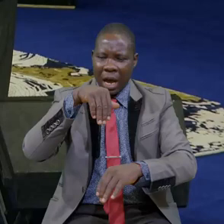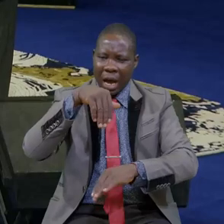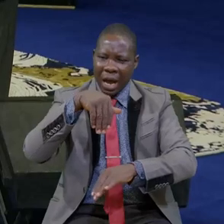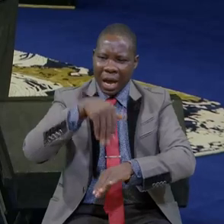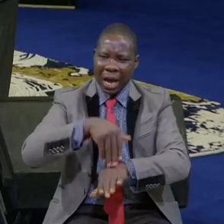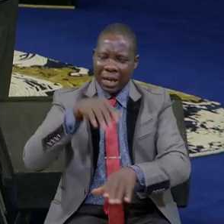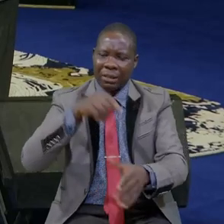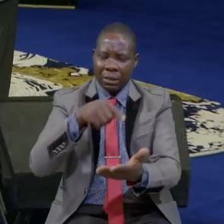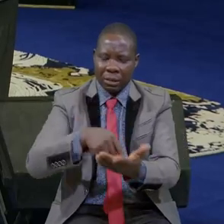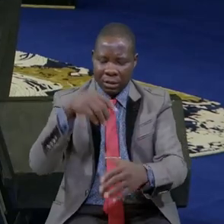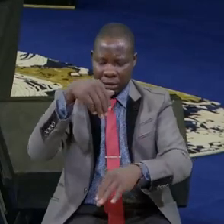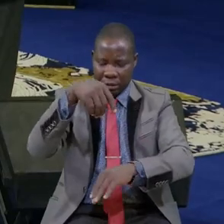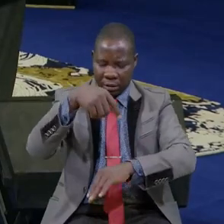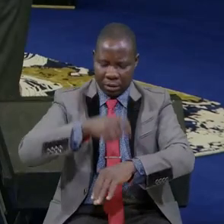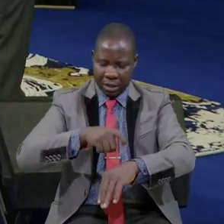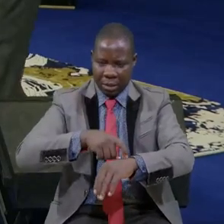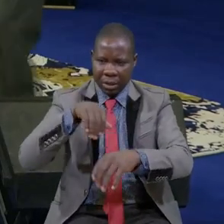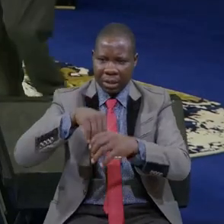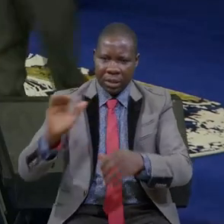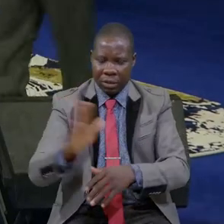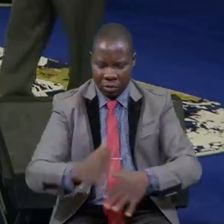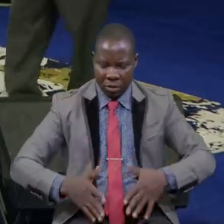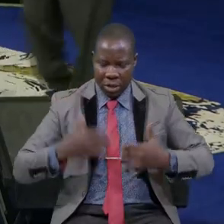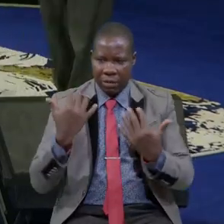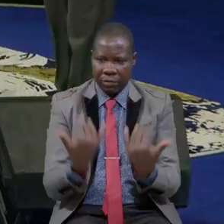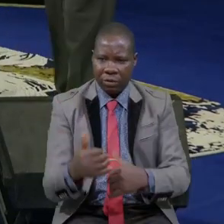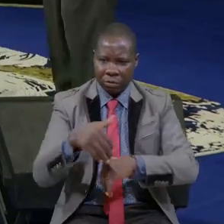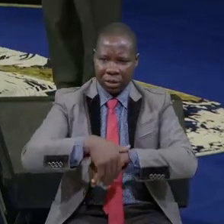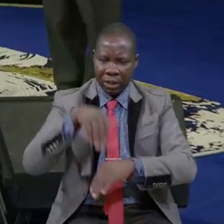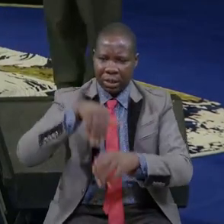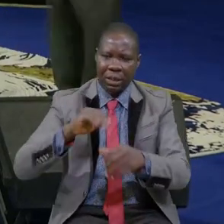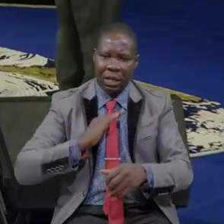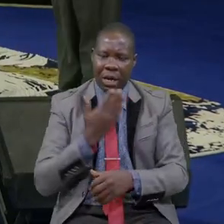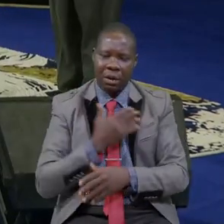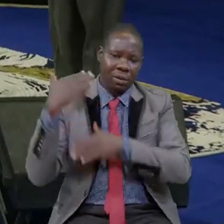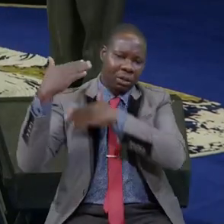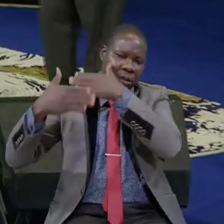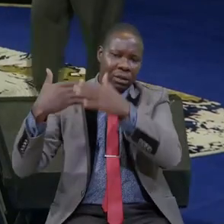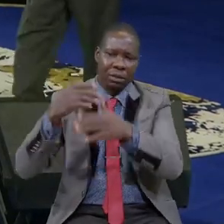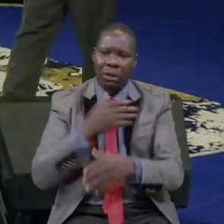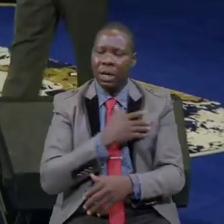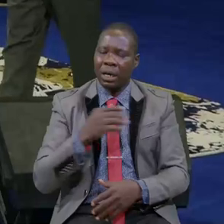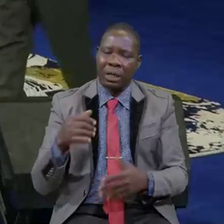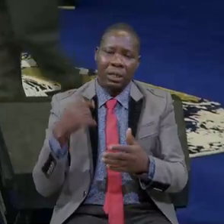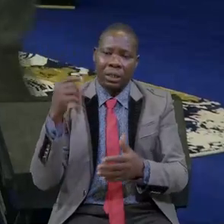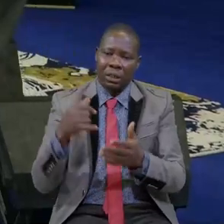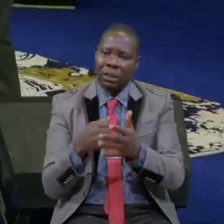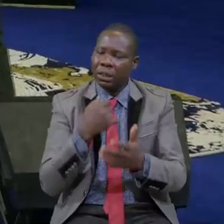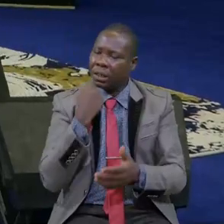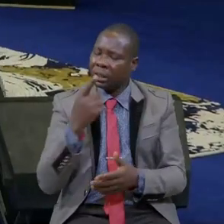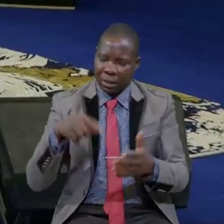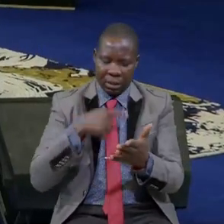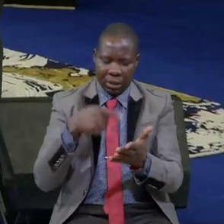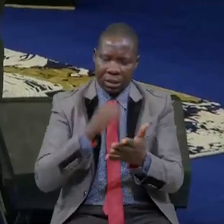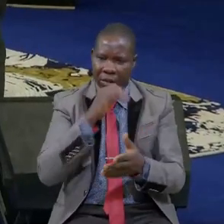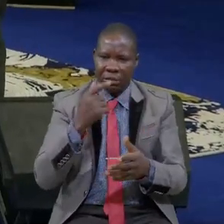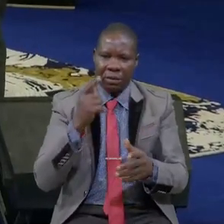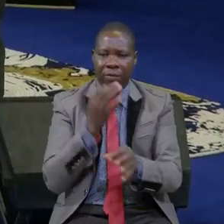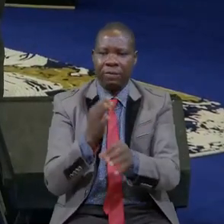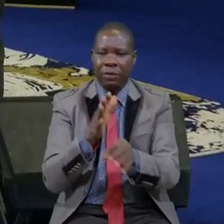in our generation, it says this is a faithful saying and worthy of